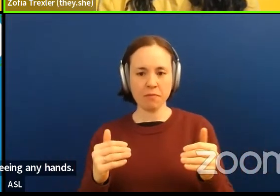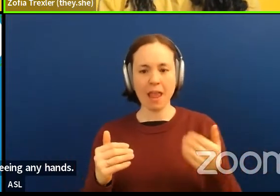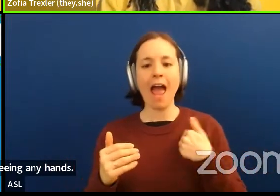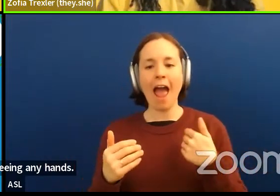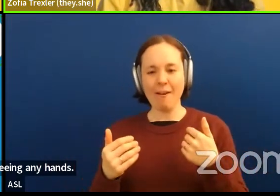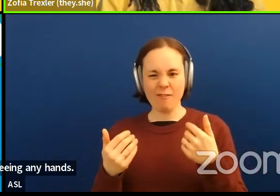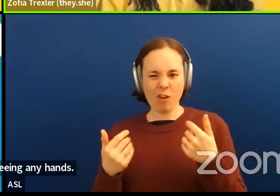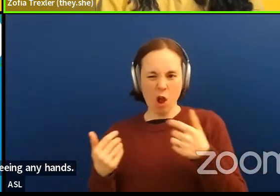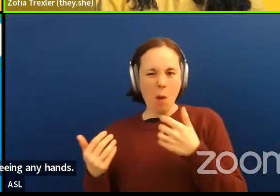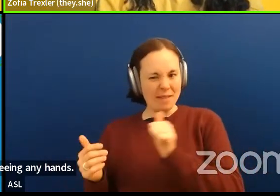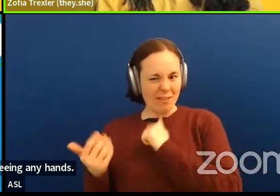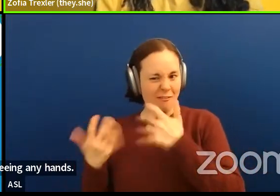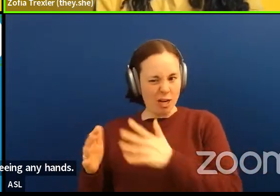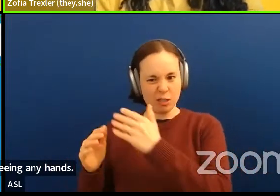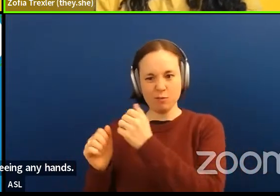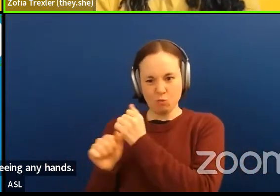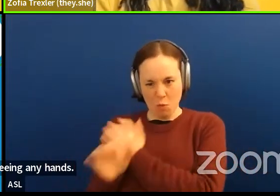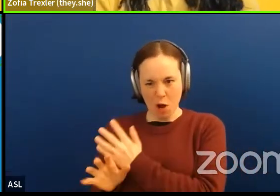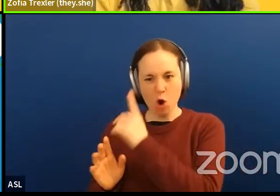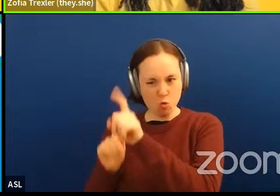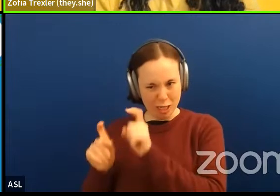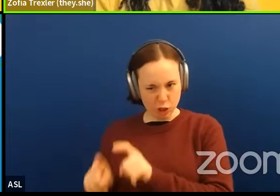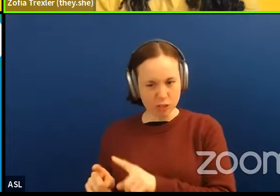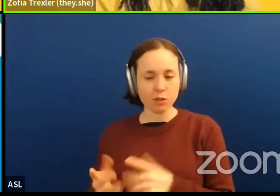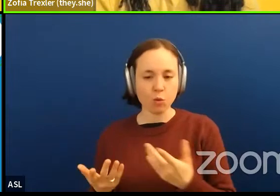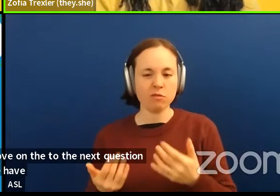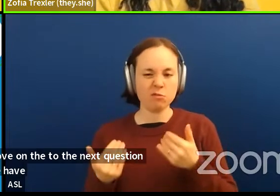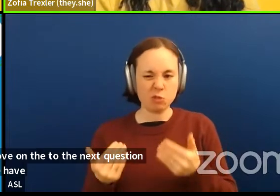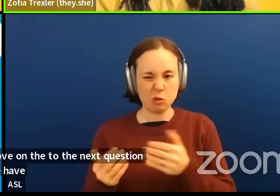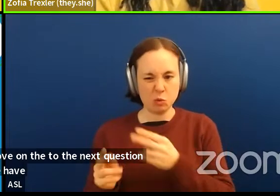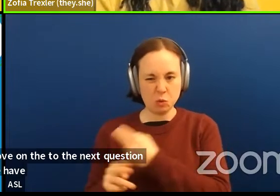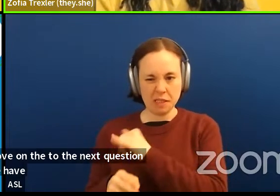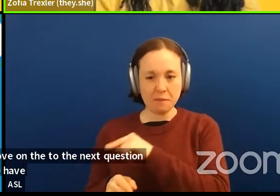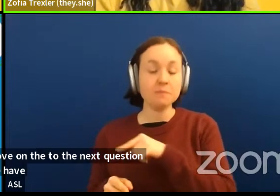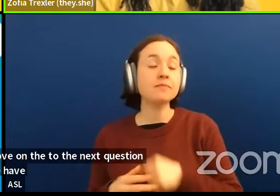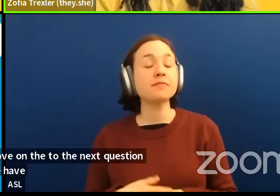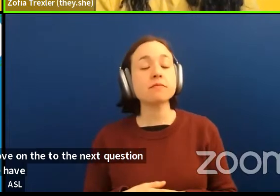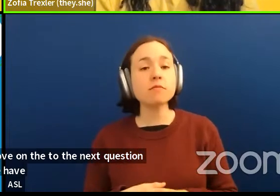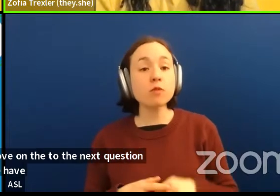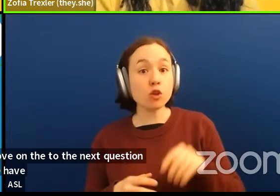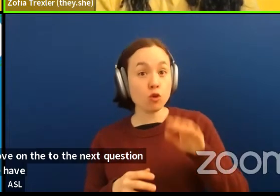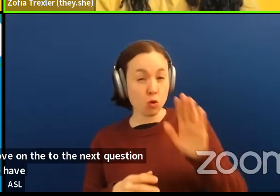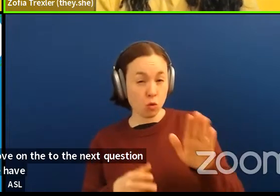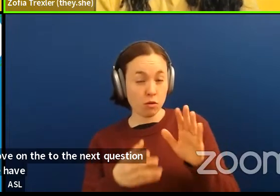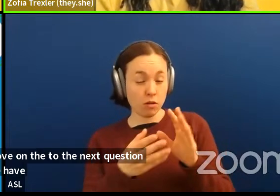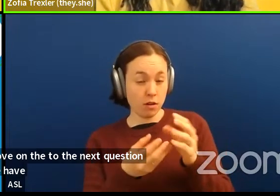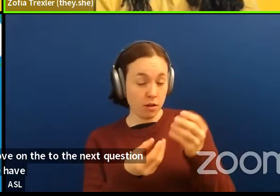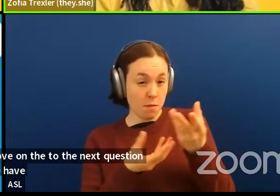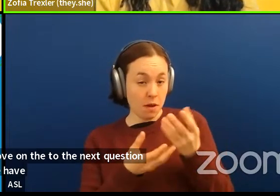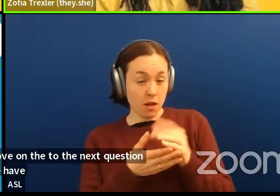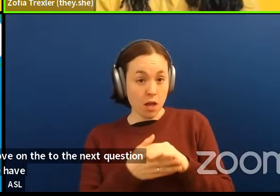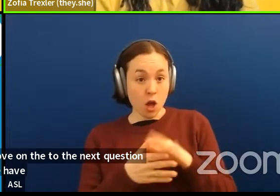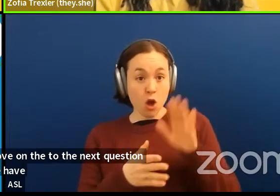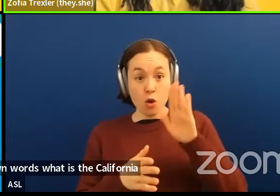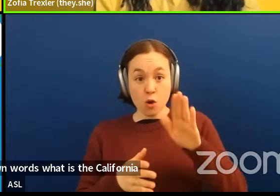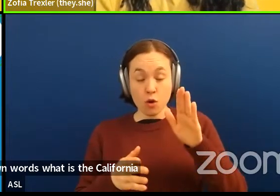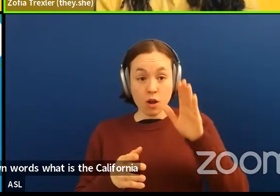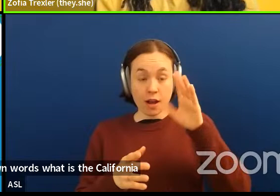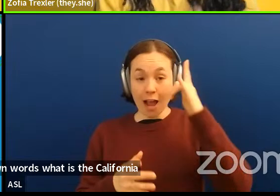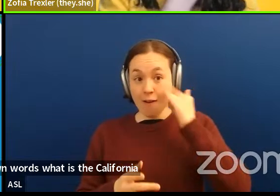prepared, which is, in your own words, what is the California Foundation for Independent Living